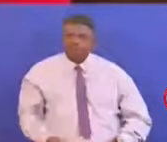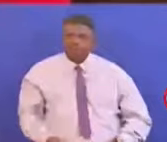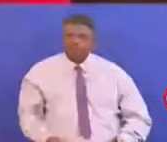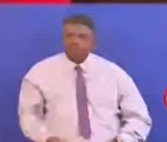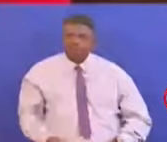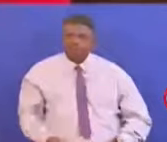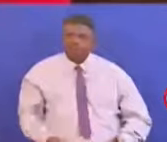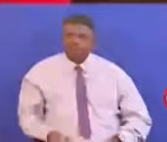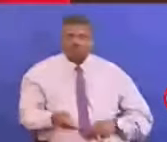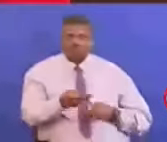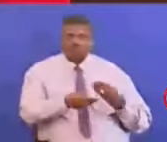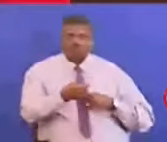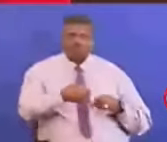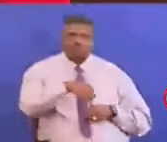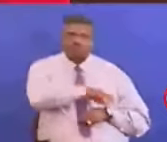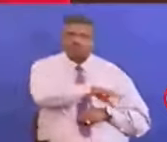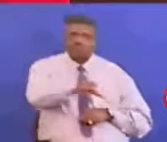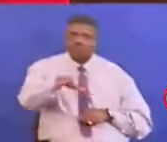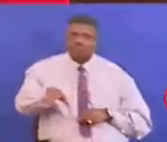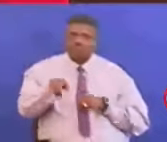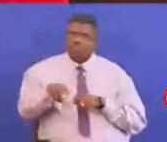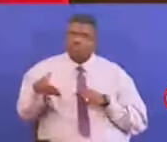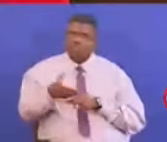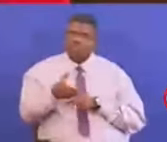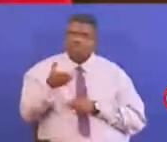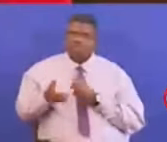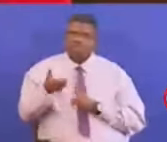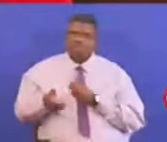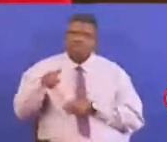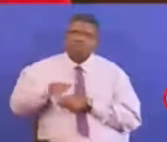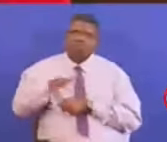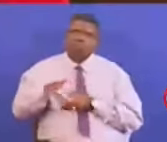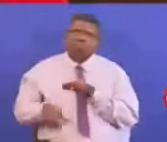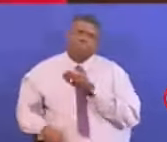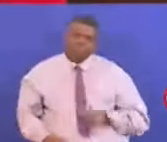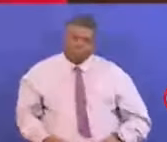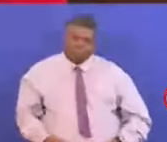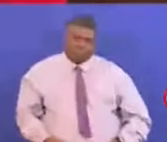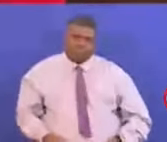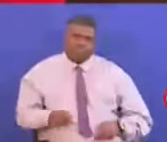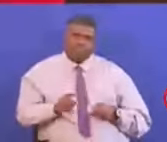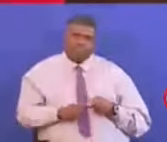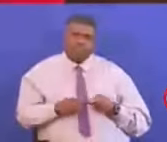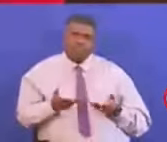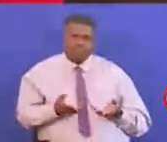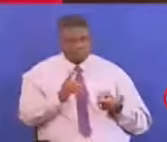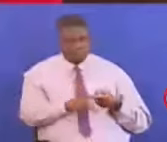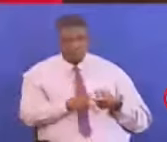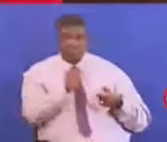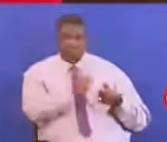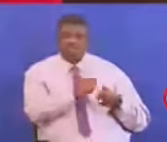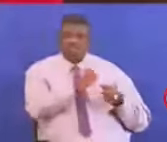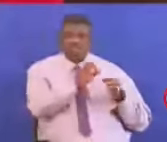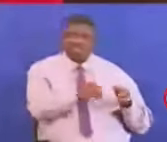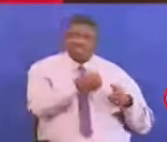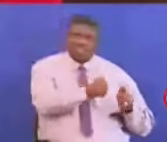economic integration have been facing many challenges, and more pressing are ports and custom qualities, trade